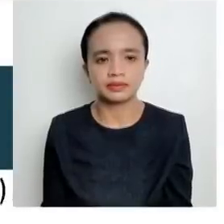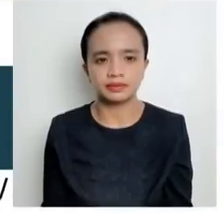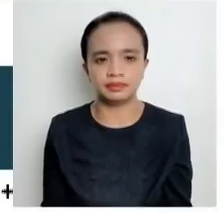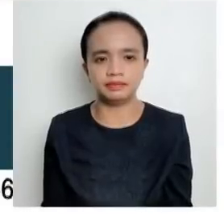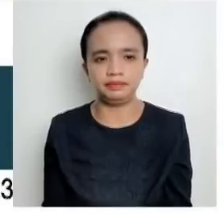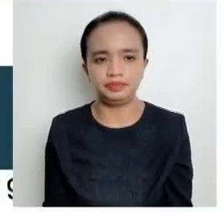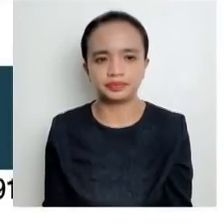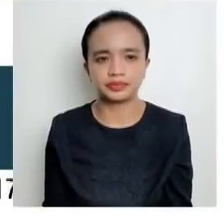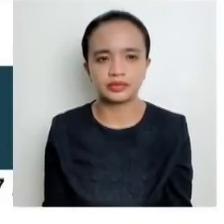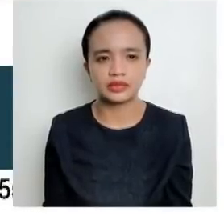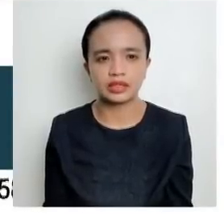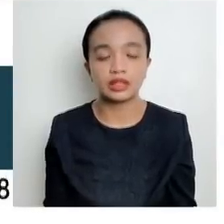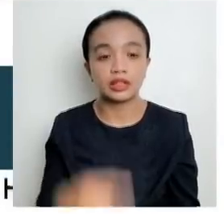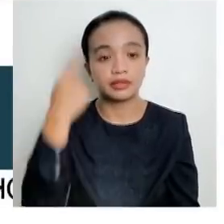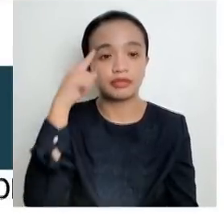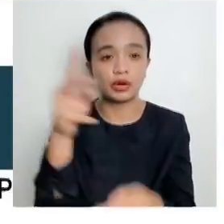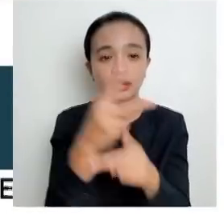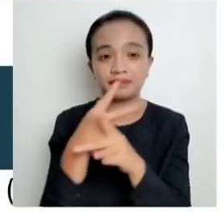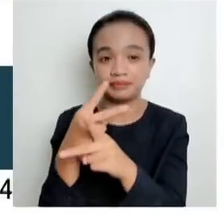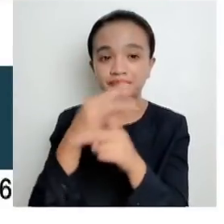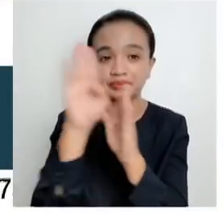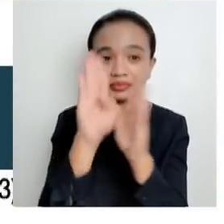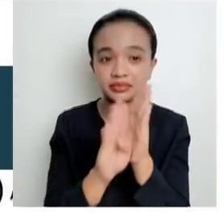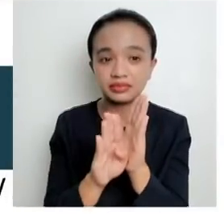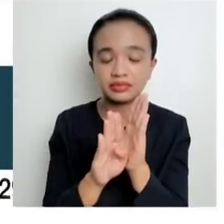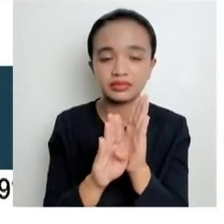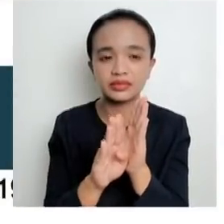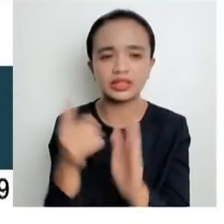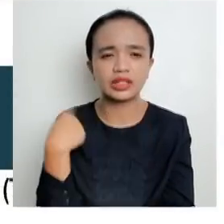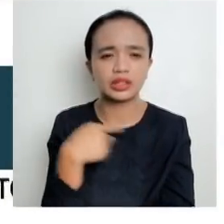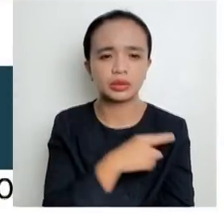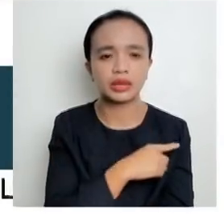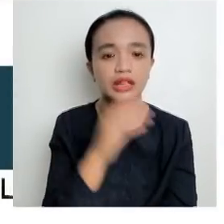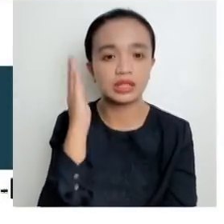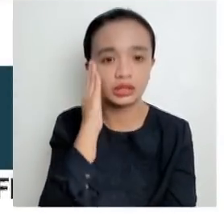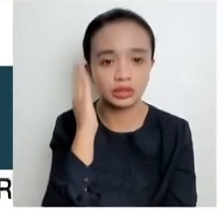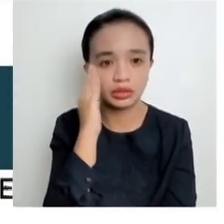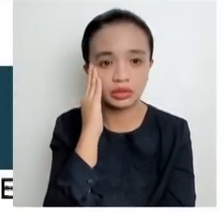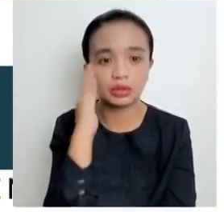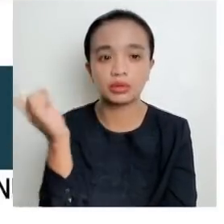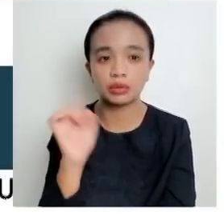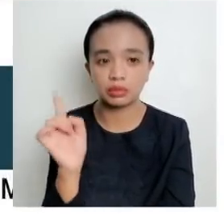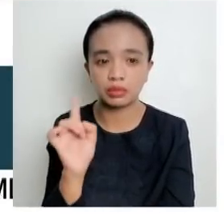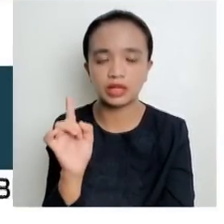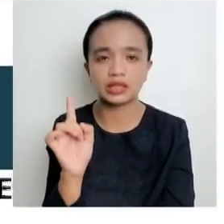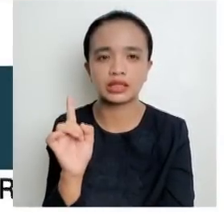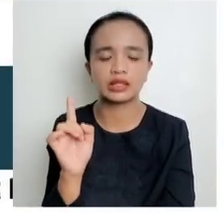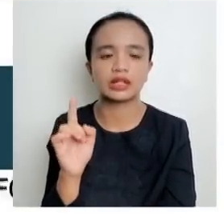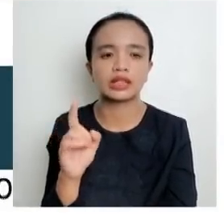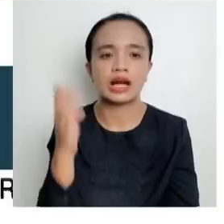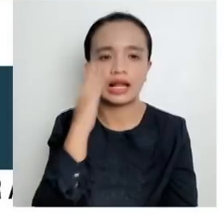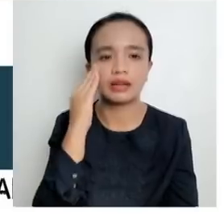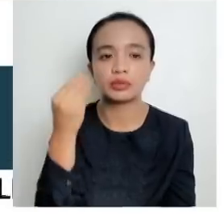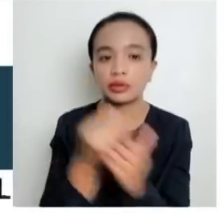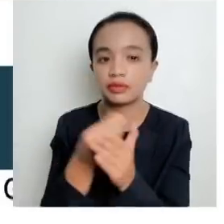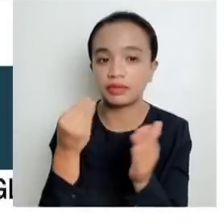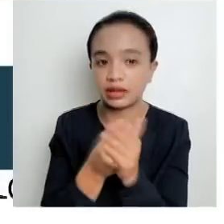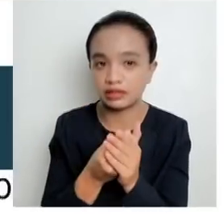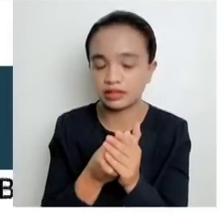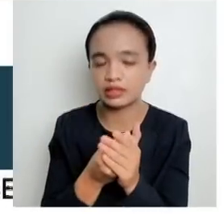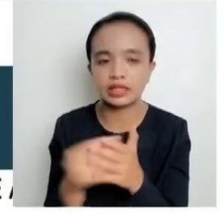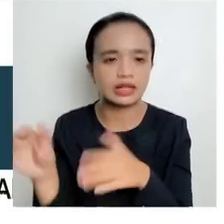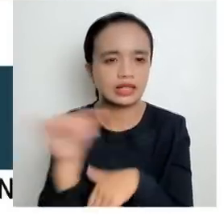Yung mga safeguards po na binanggit, eh, alam nyo naman na sa mga funds, kahit sa